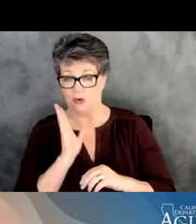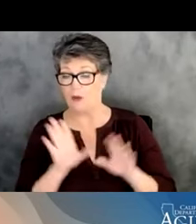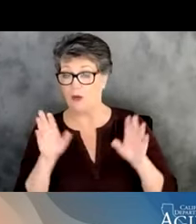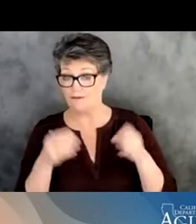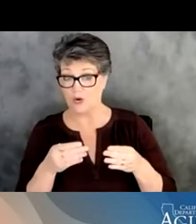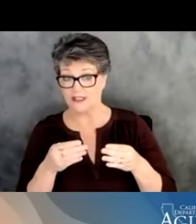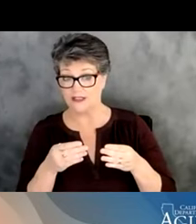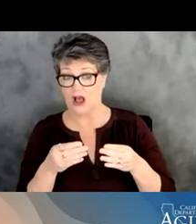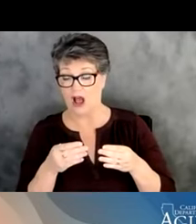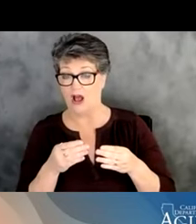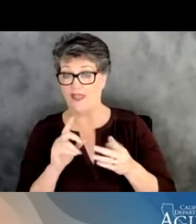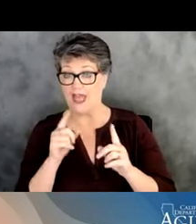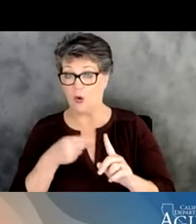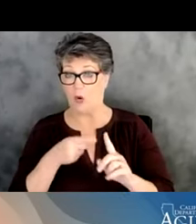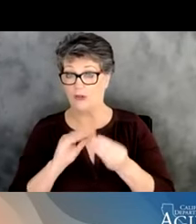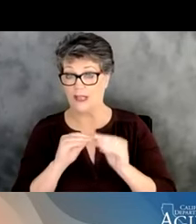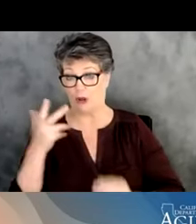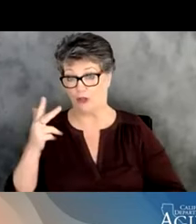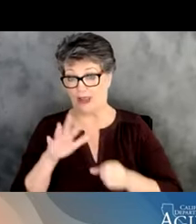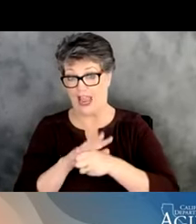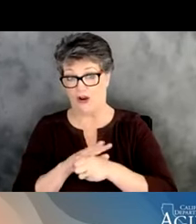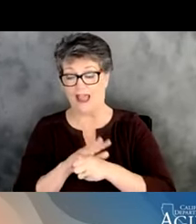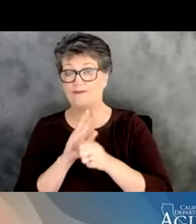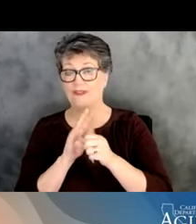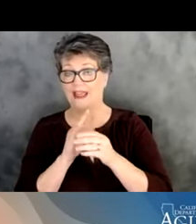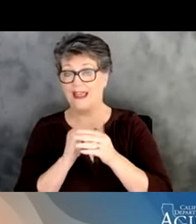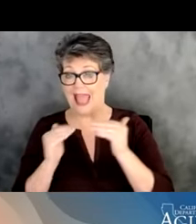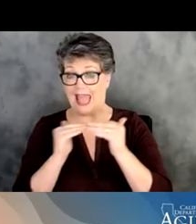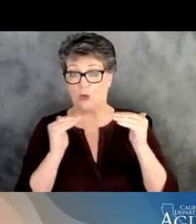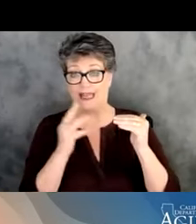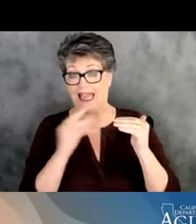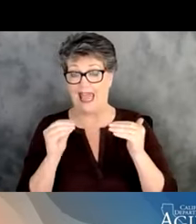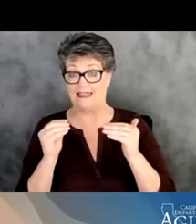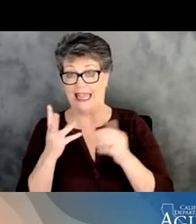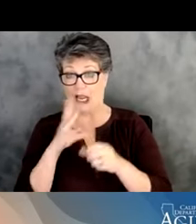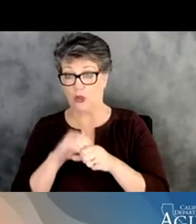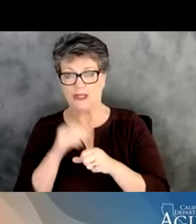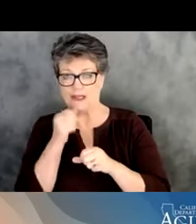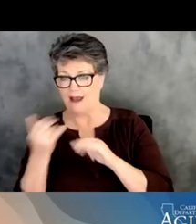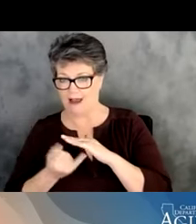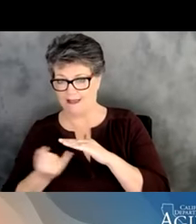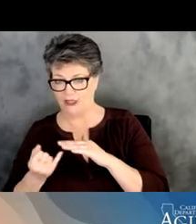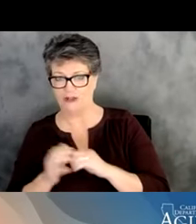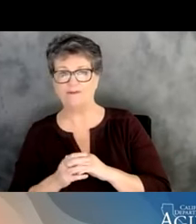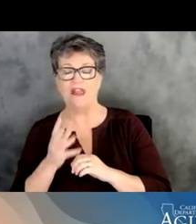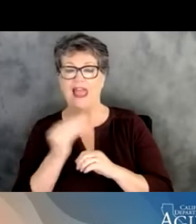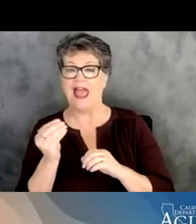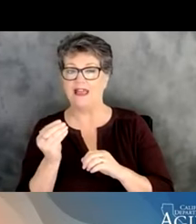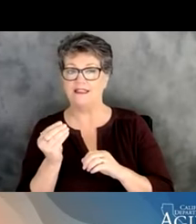on that goal three area, equity and inclusion, not isolation. And I'll just share some budget